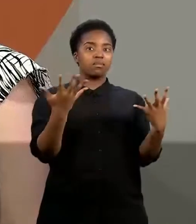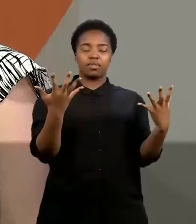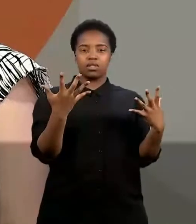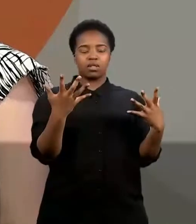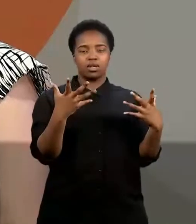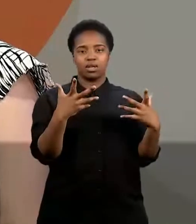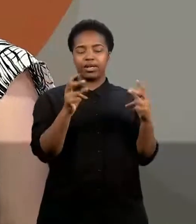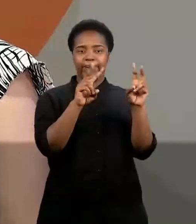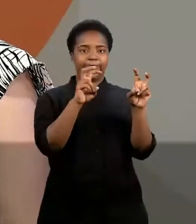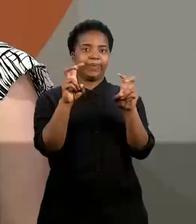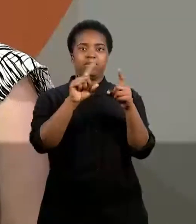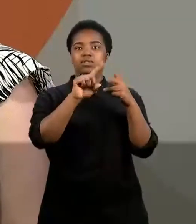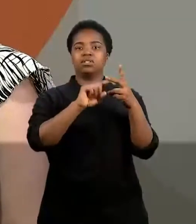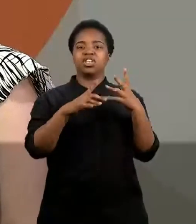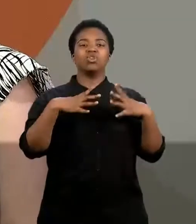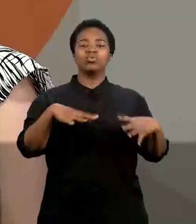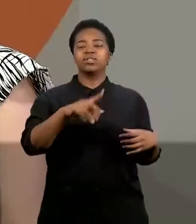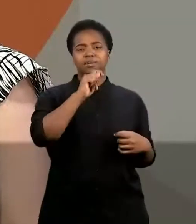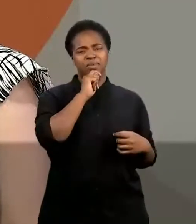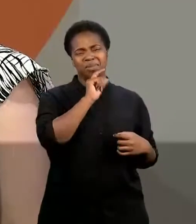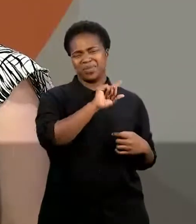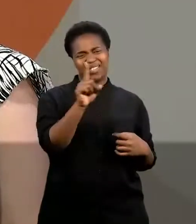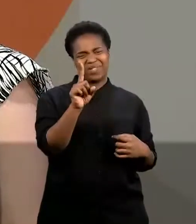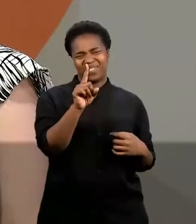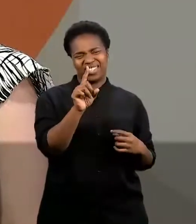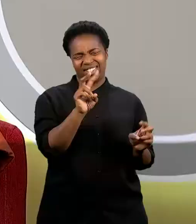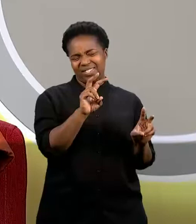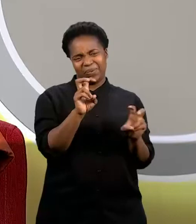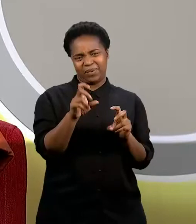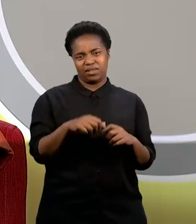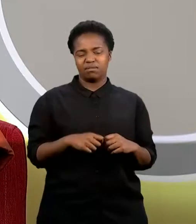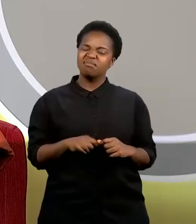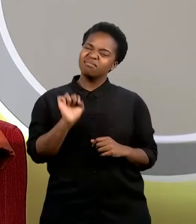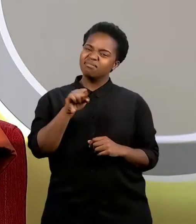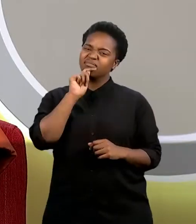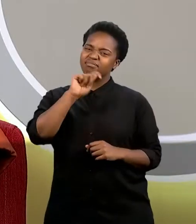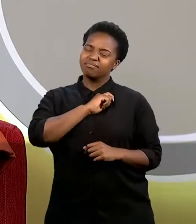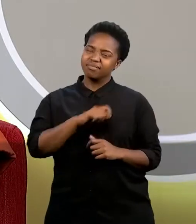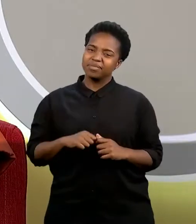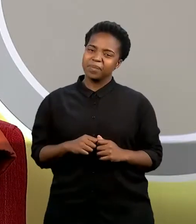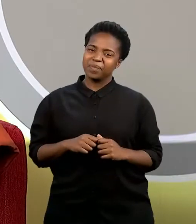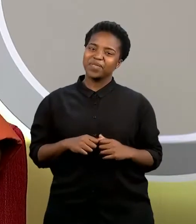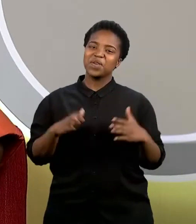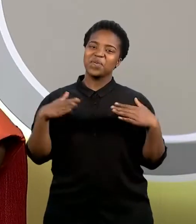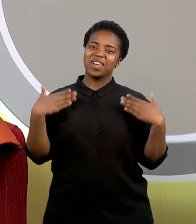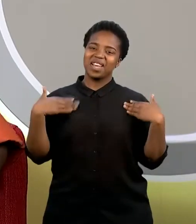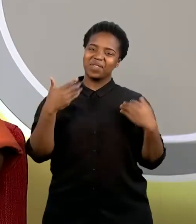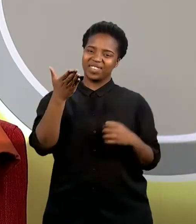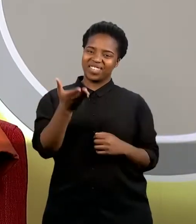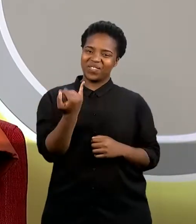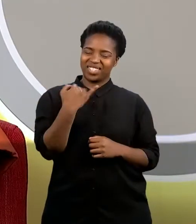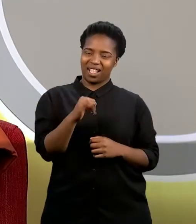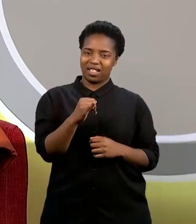deal with. Getting dressed in the morning shouldn't have to be one of them. Yeah, ne? No, we're very happy that you are still willing to